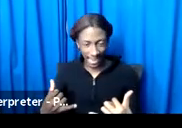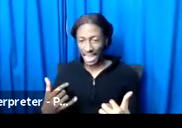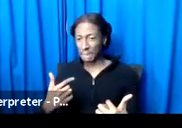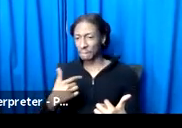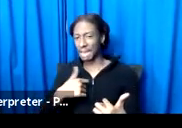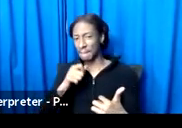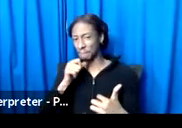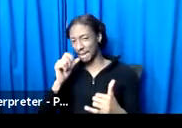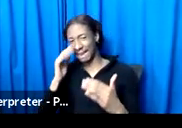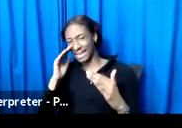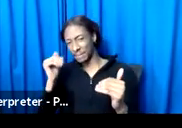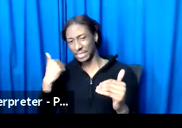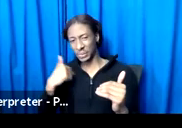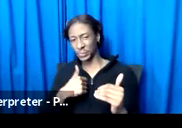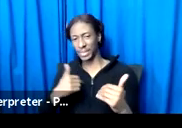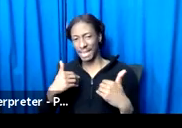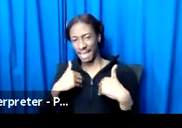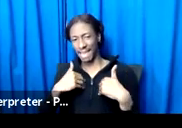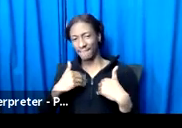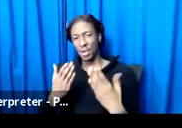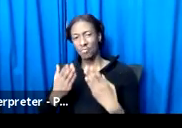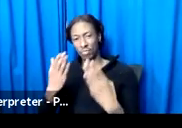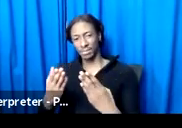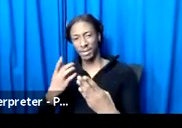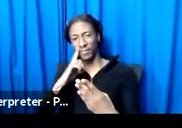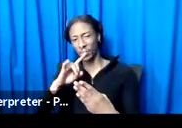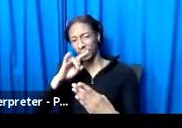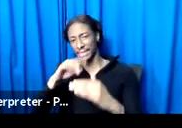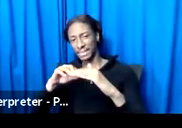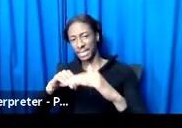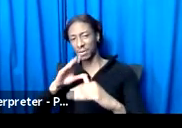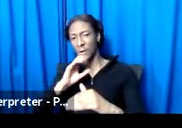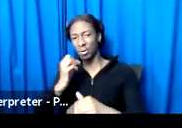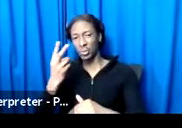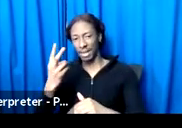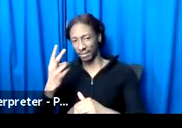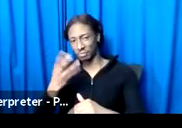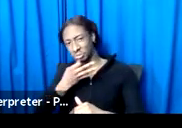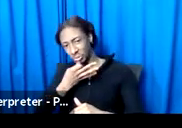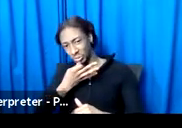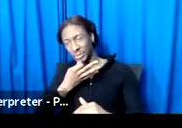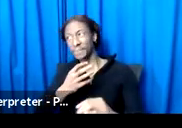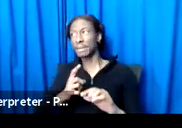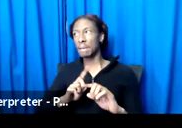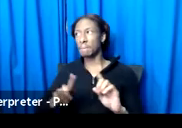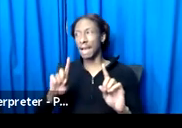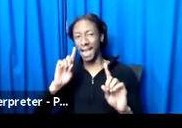vaccine recommendations for kids under 12 in the next couple of months, but I'm hopeful that we'll